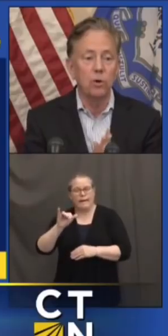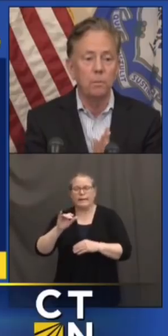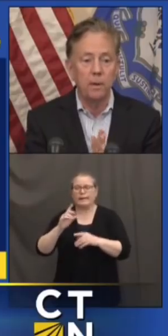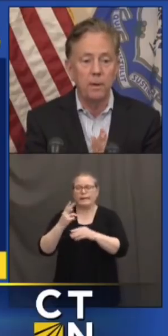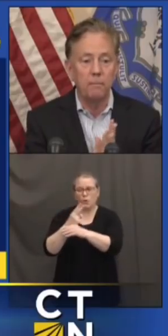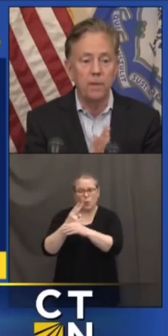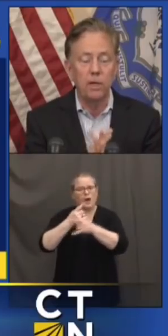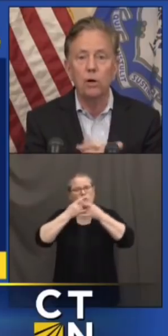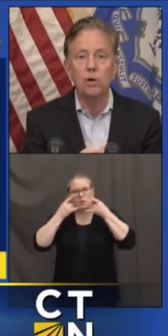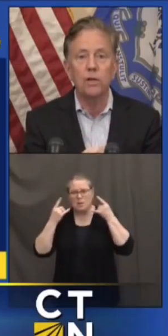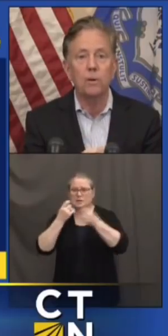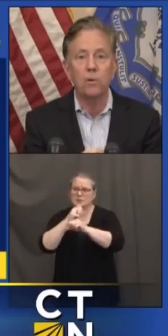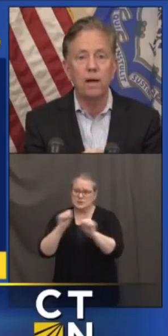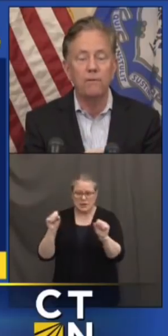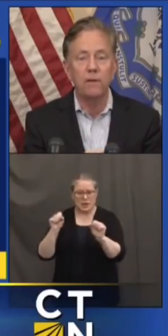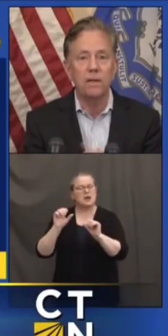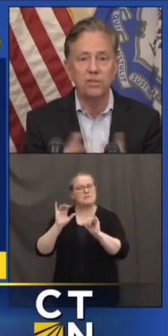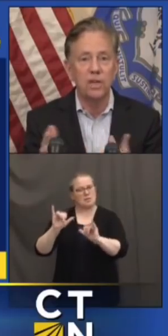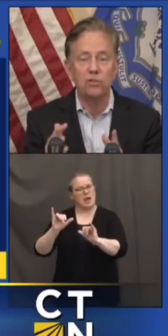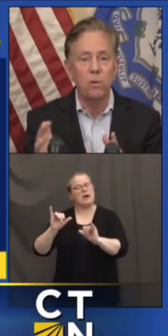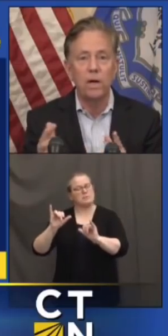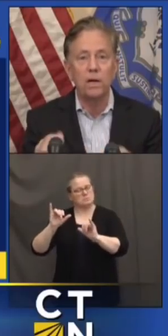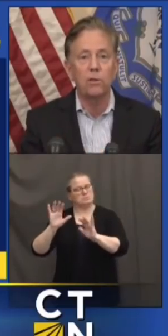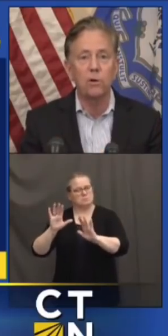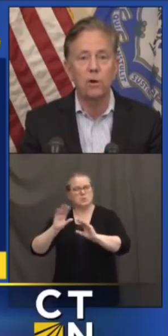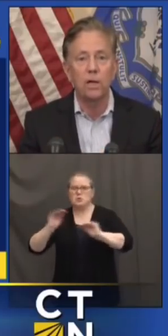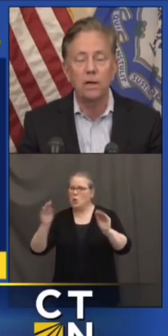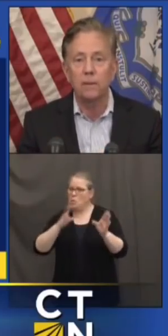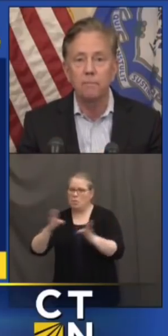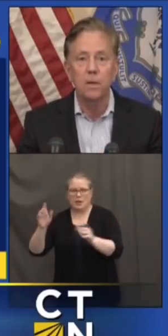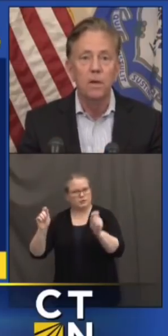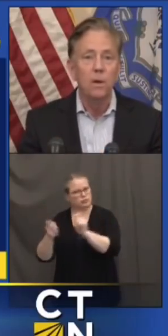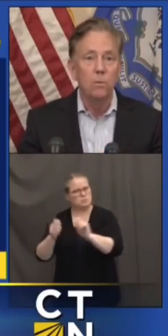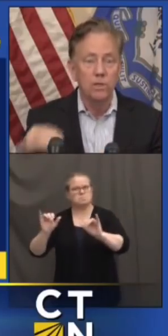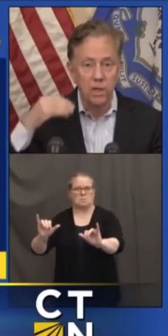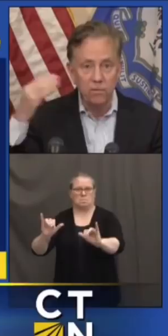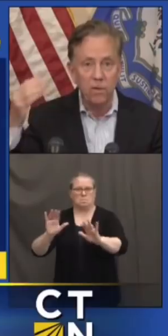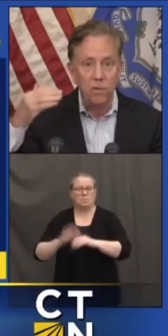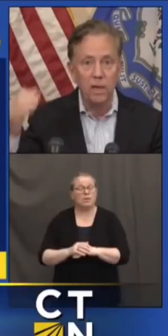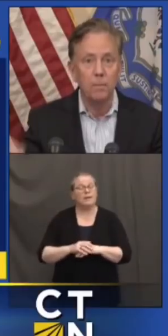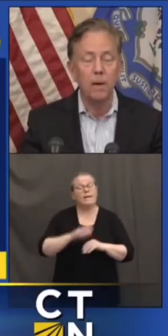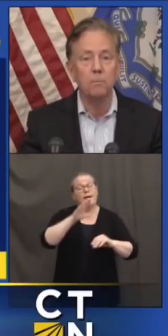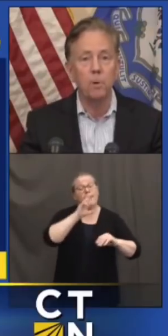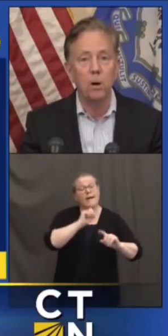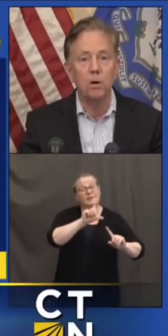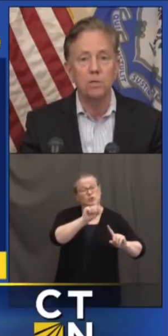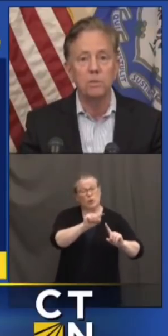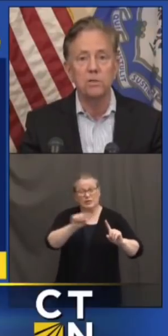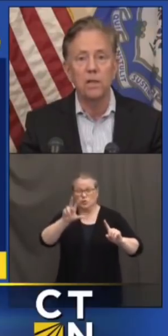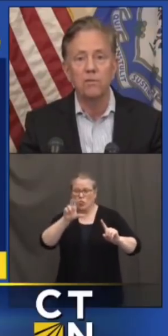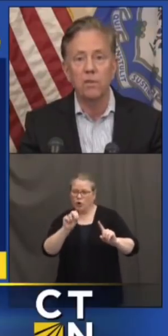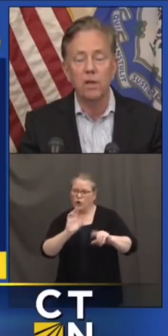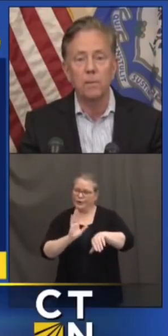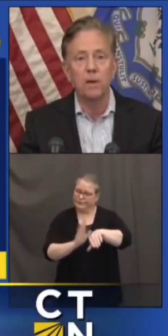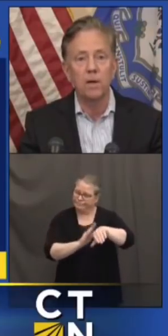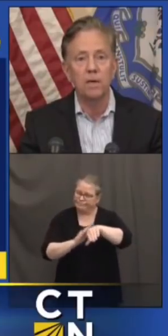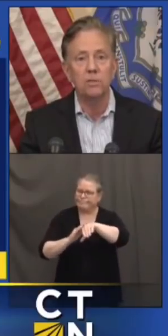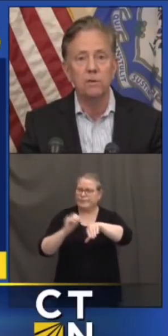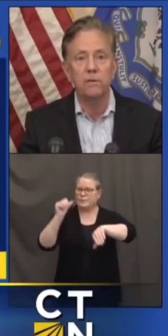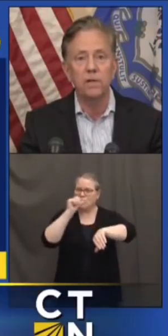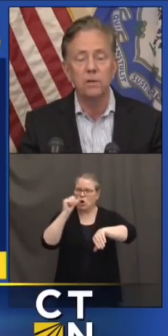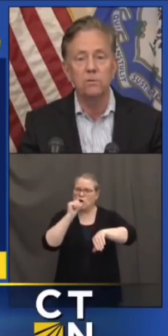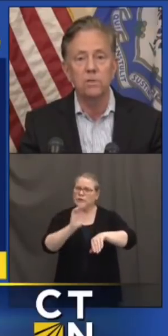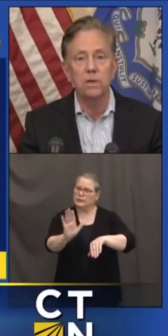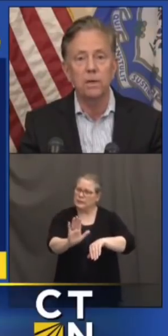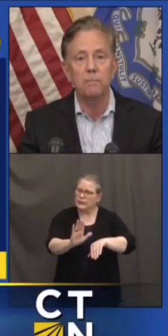the group, the younger demographic, say 20 to 30, we still have to think about bars. We still have to think about